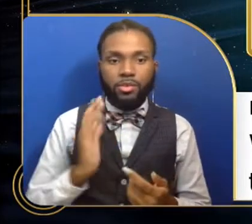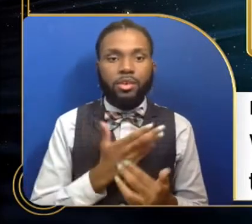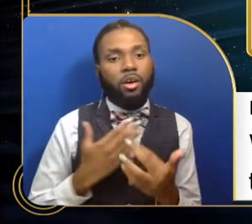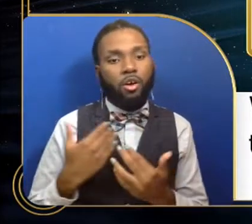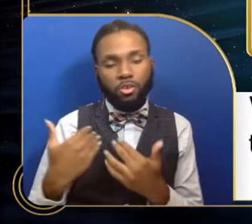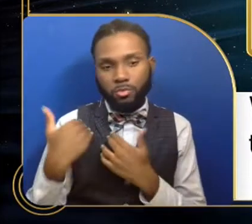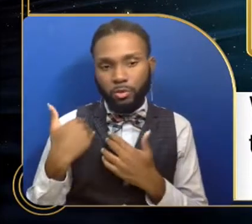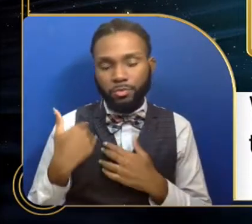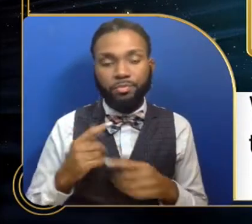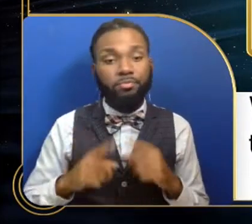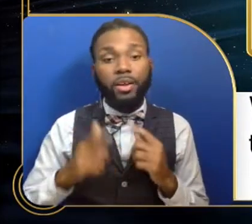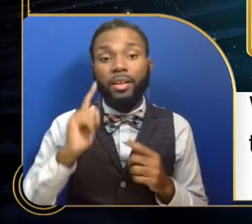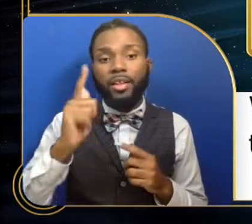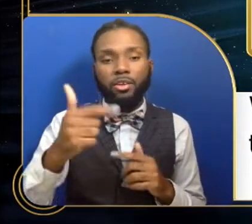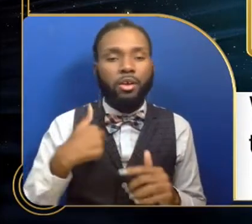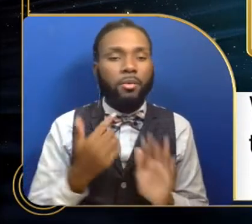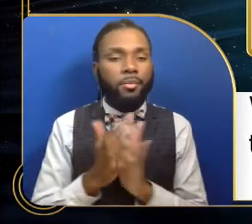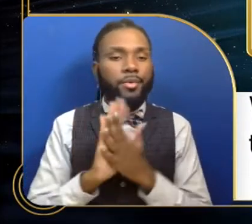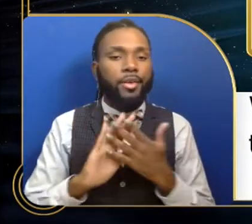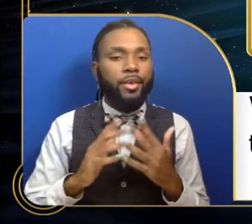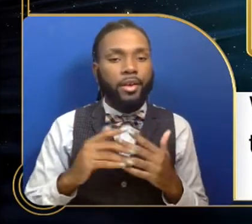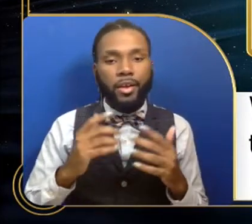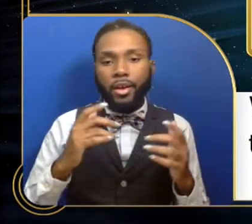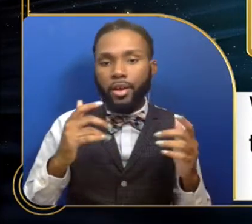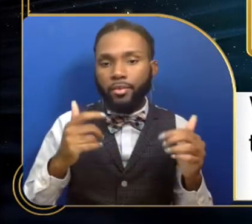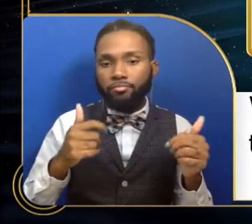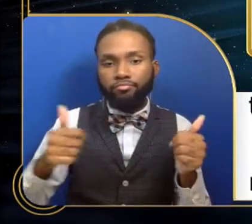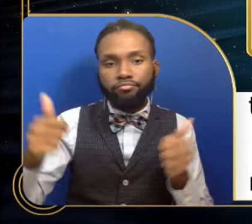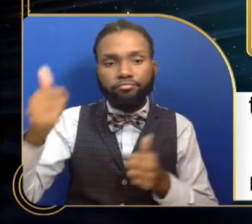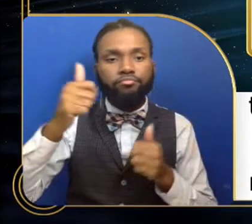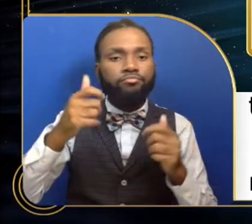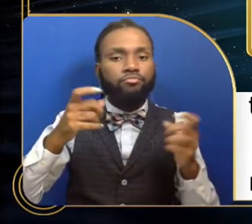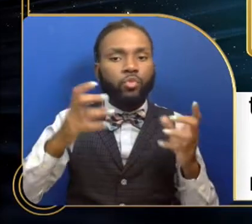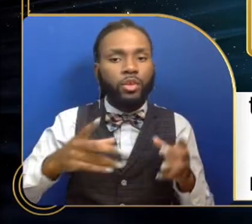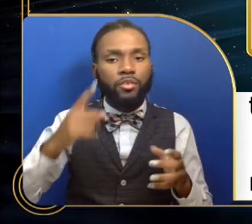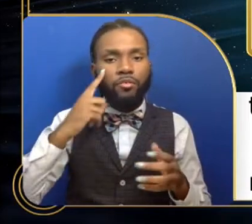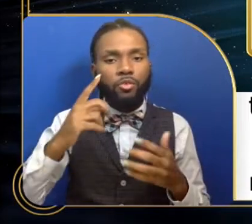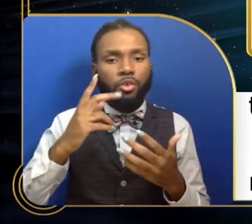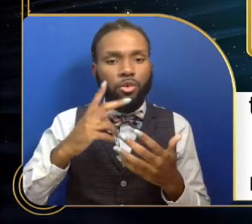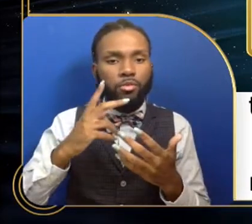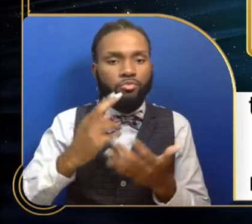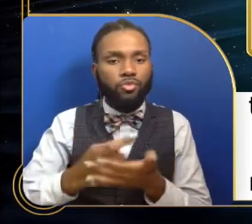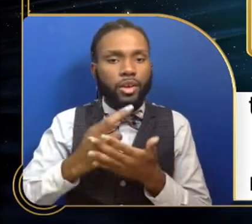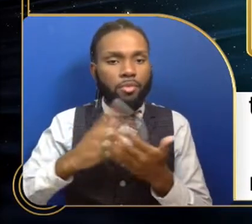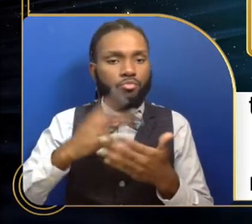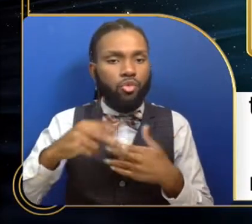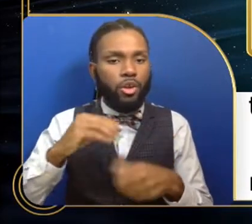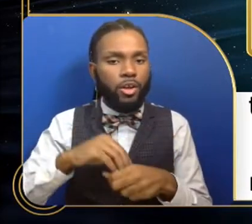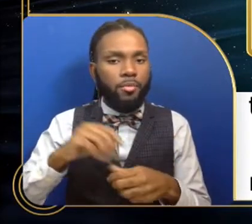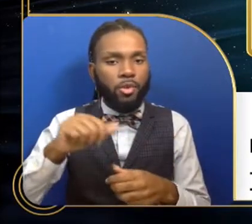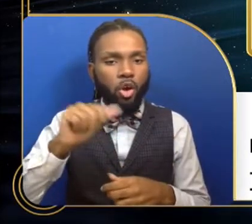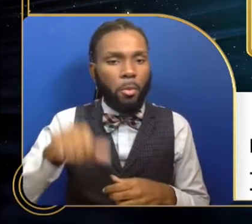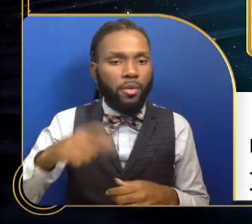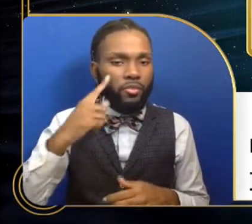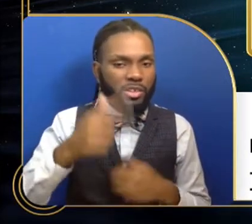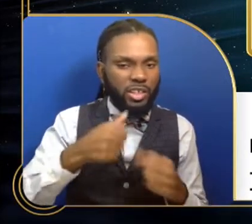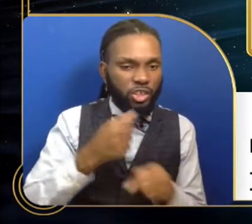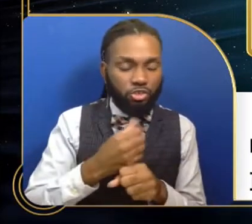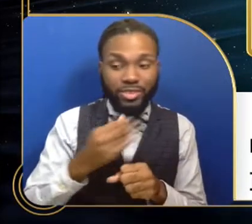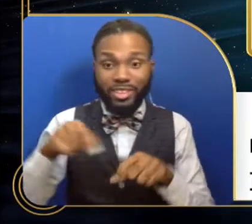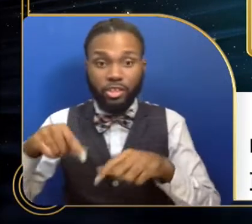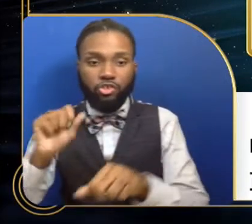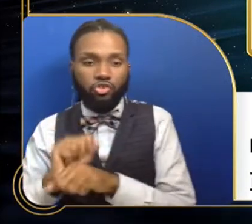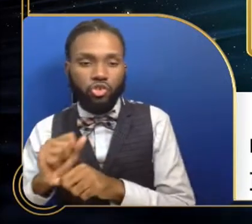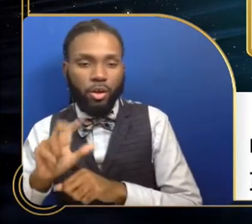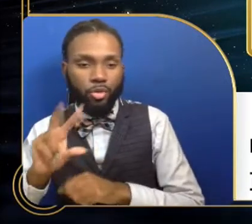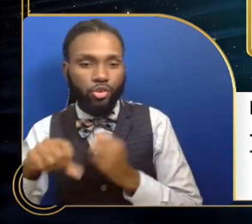the director of a club program, a rehab program in Albany for 10 years. And then I've been in this job for 30 years. In this work, I've